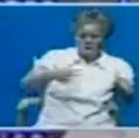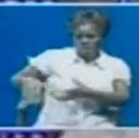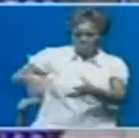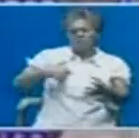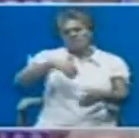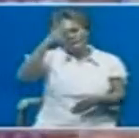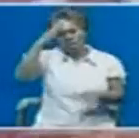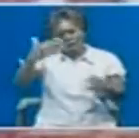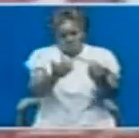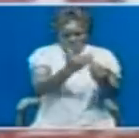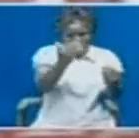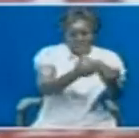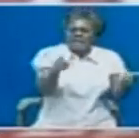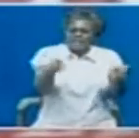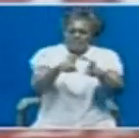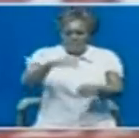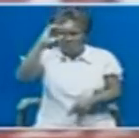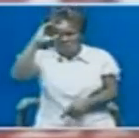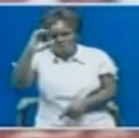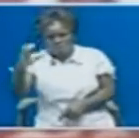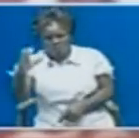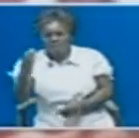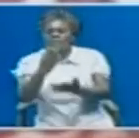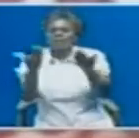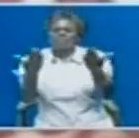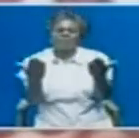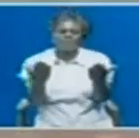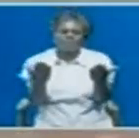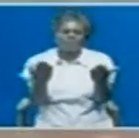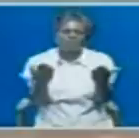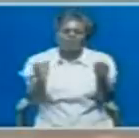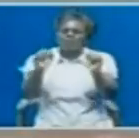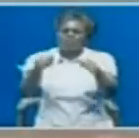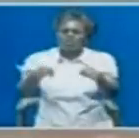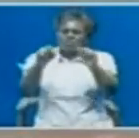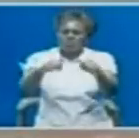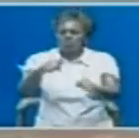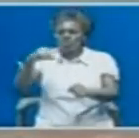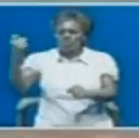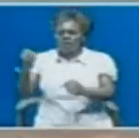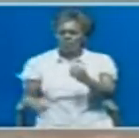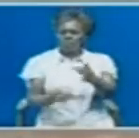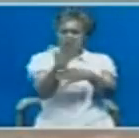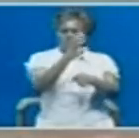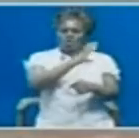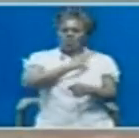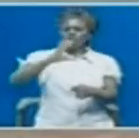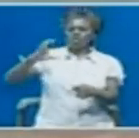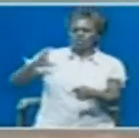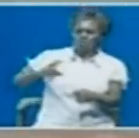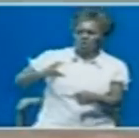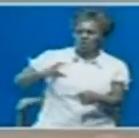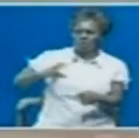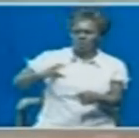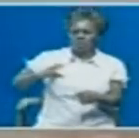that matter. Yeah, it's the same concept. Sure. So something where we can go out there, form a commission for that matter,